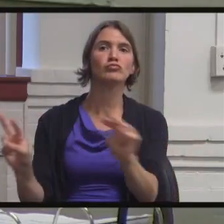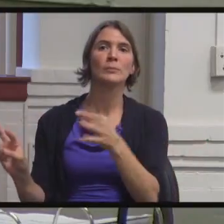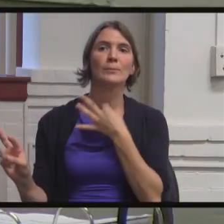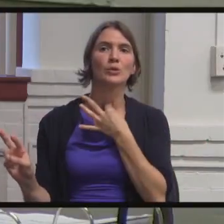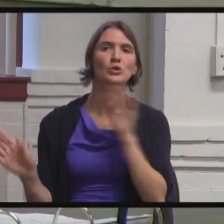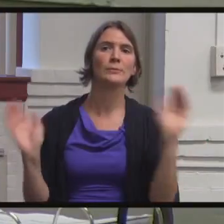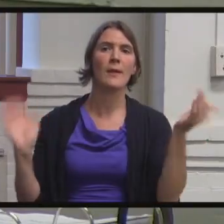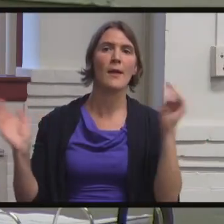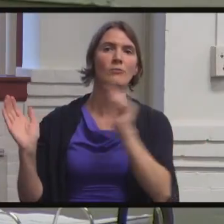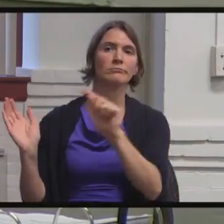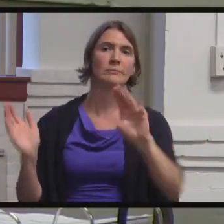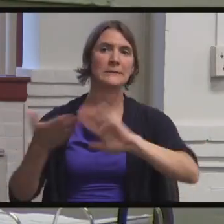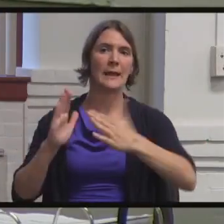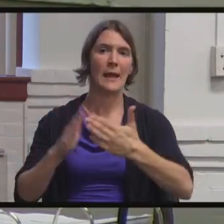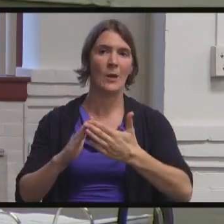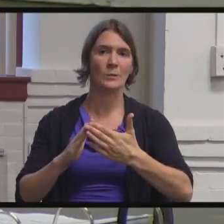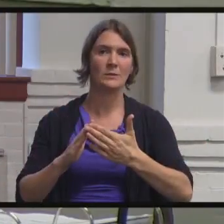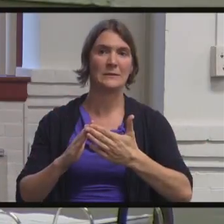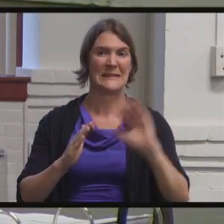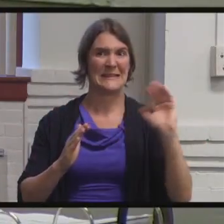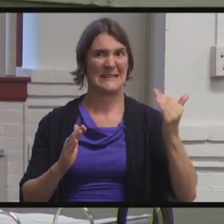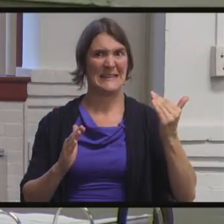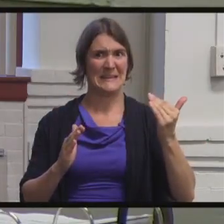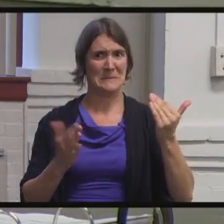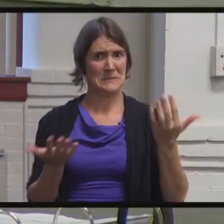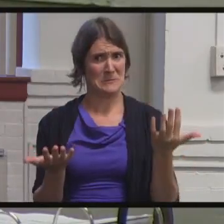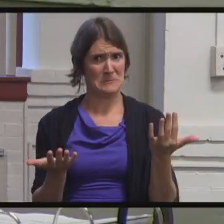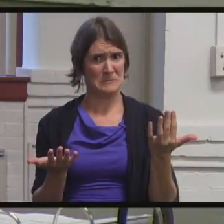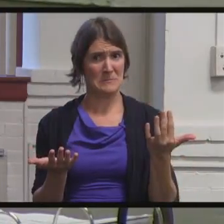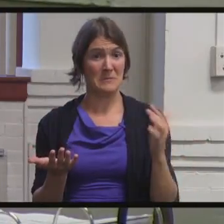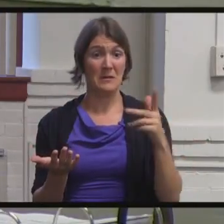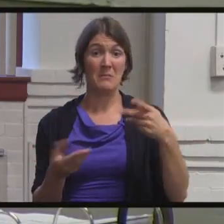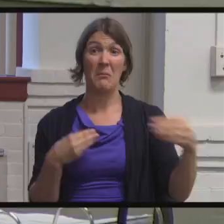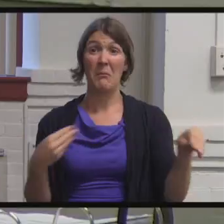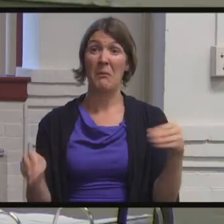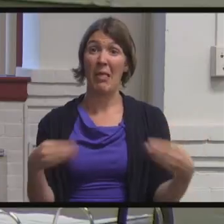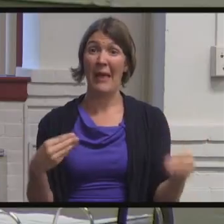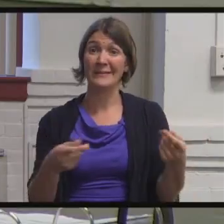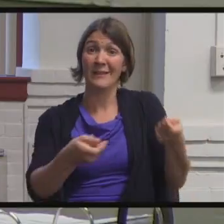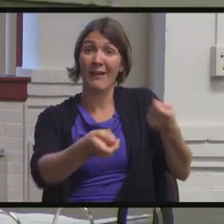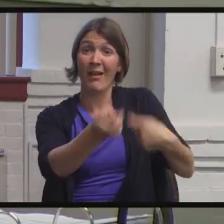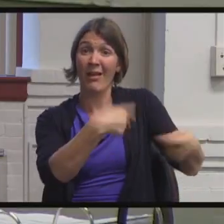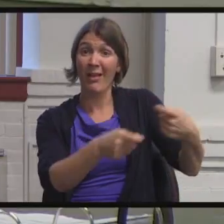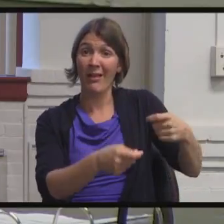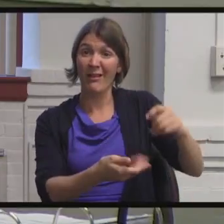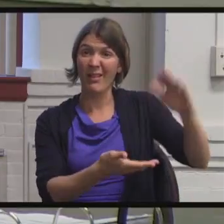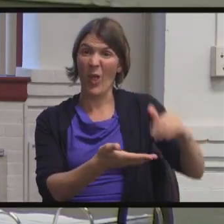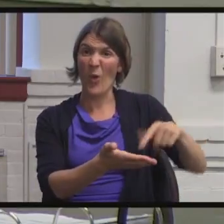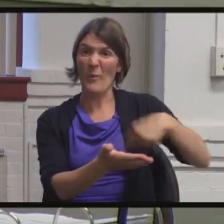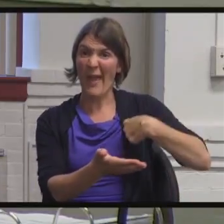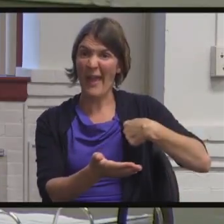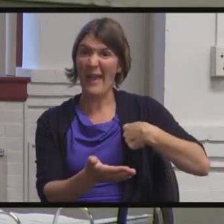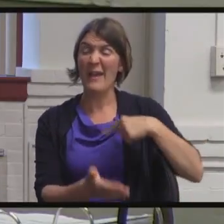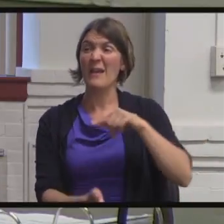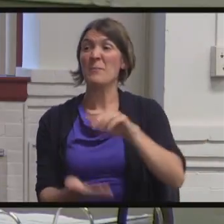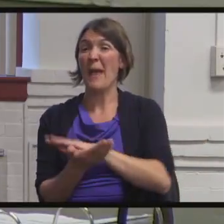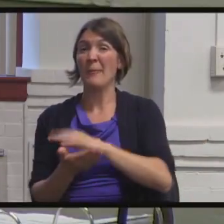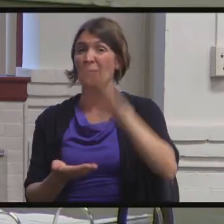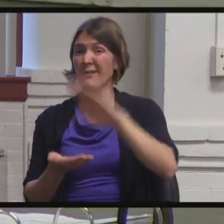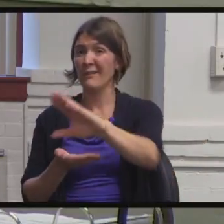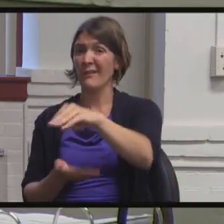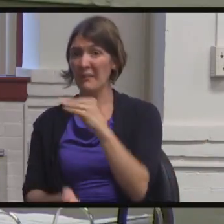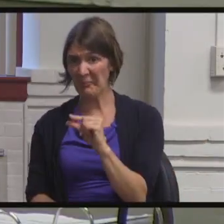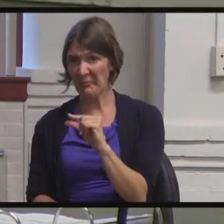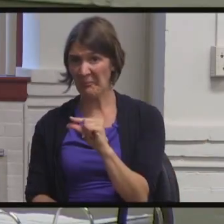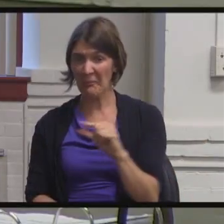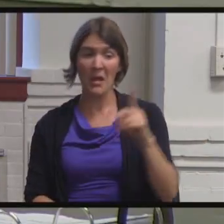amount that the commodity price is so low that the money you get for plastic is really low, for paper it's really low. Cardboard is a little better, but it's not good.